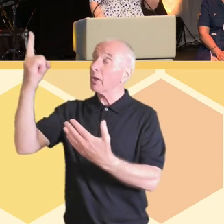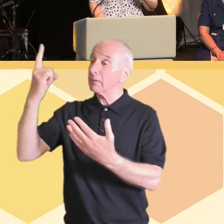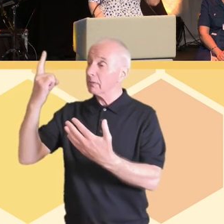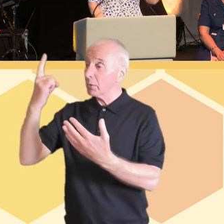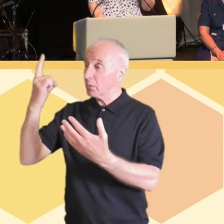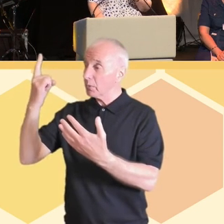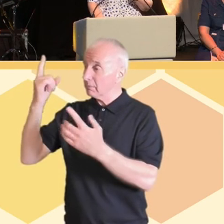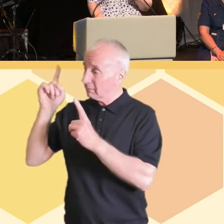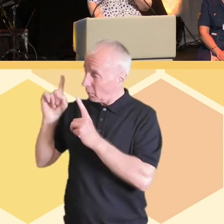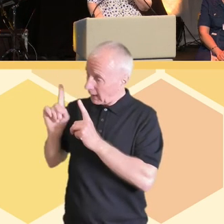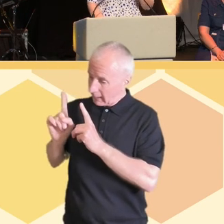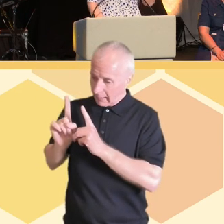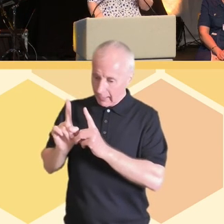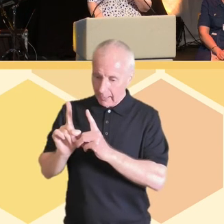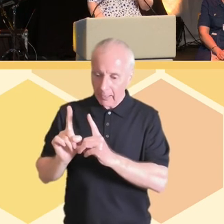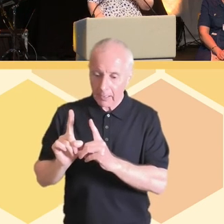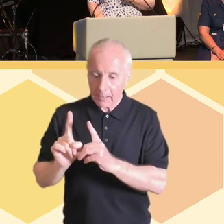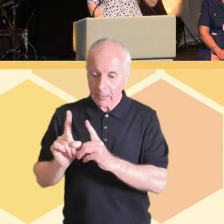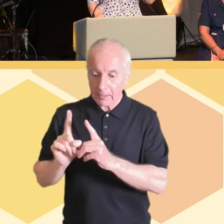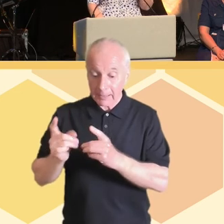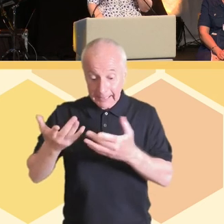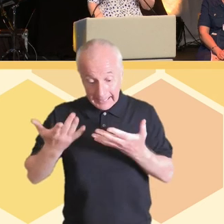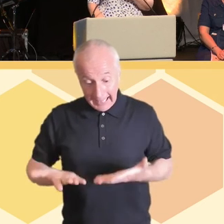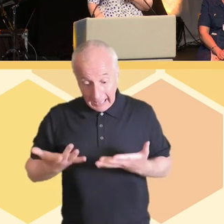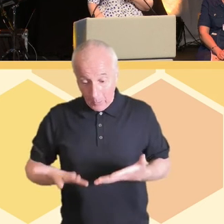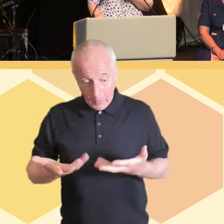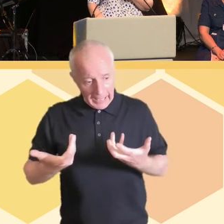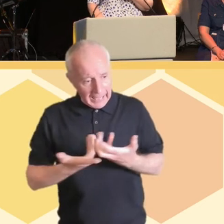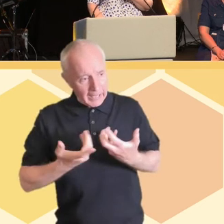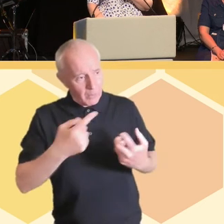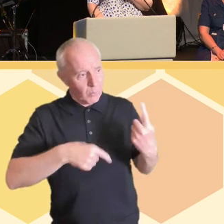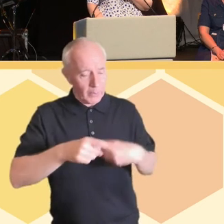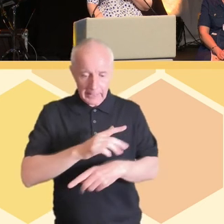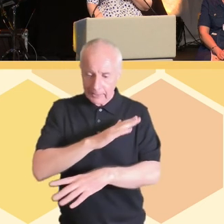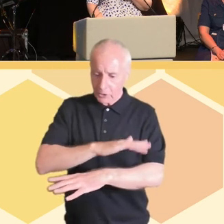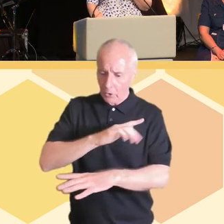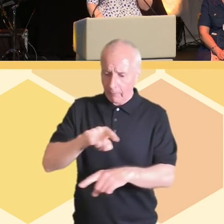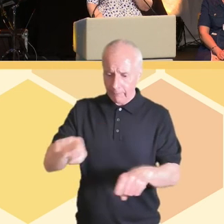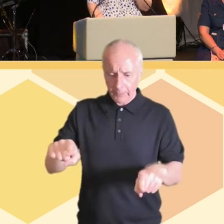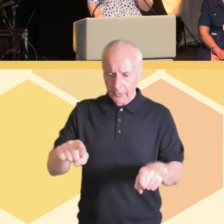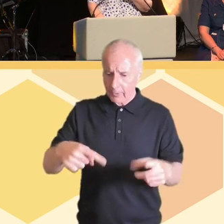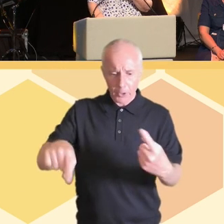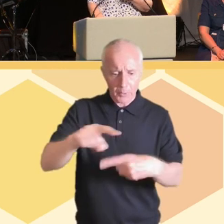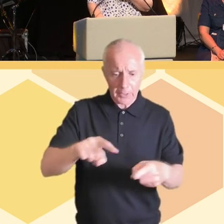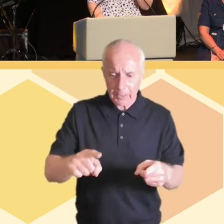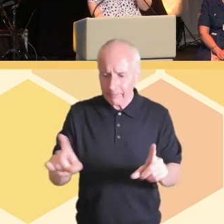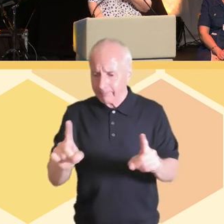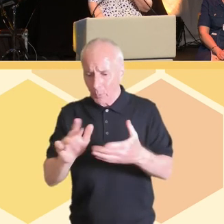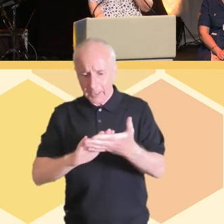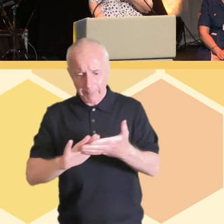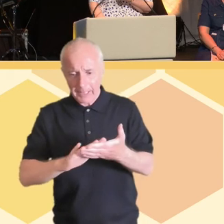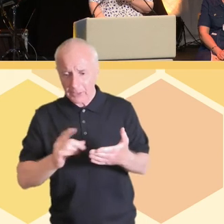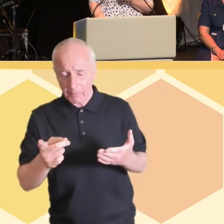God's call to us now? Where has he put us? How do we serve the communities that we're part of? What does it mean to